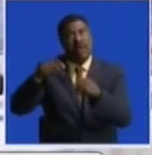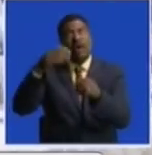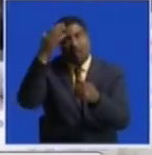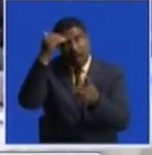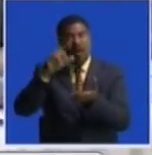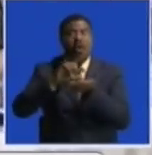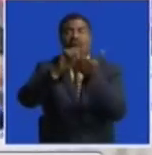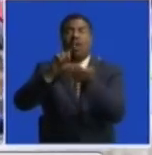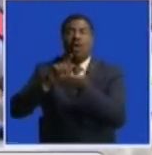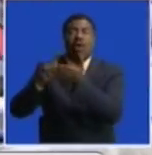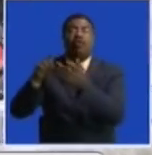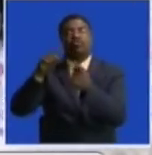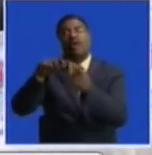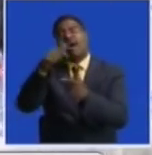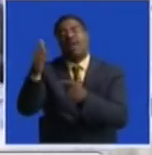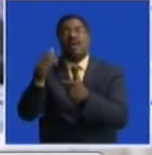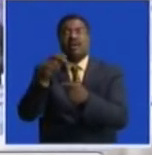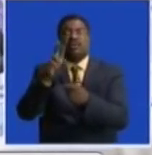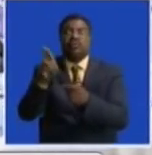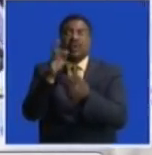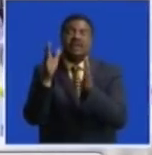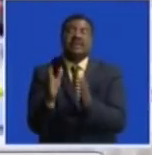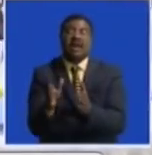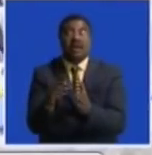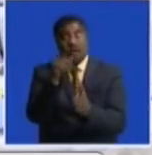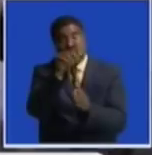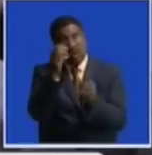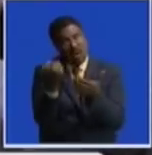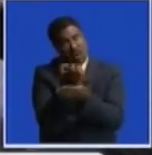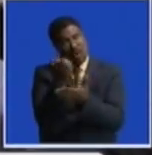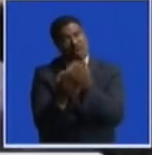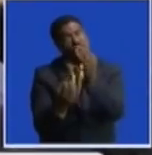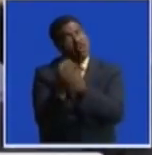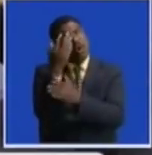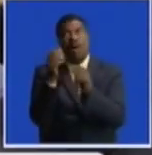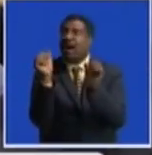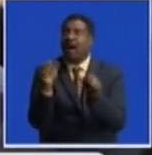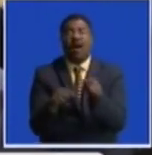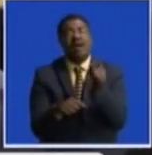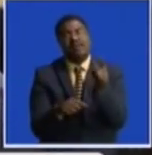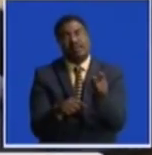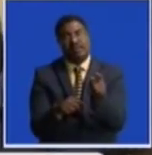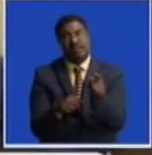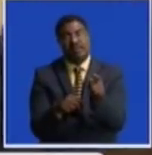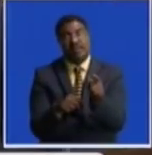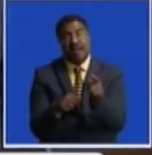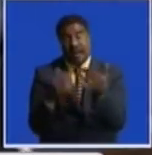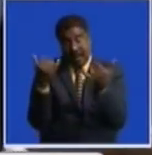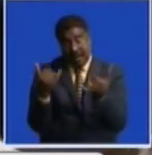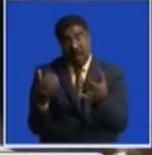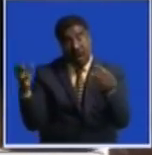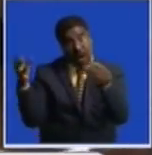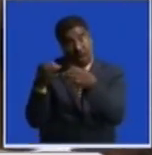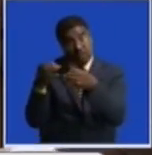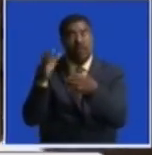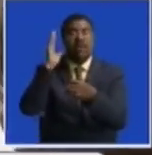other customers. This stimulates the economy and makes it vibrant. Council will now, with confidence,